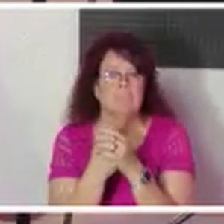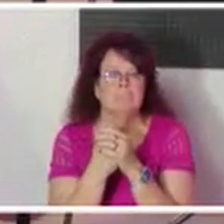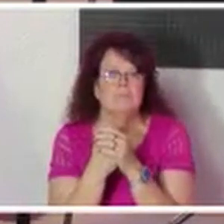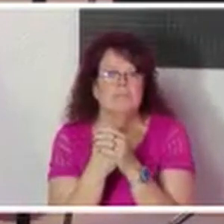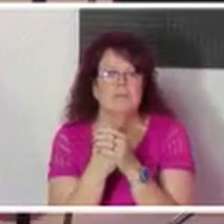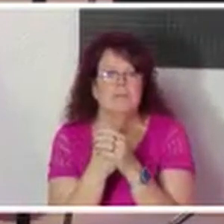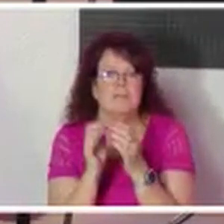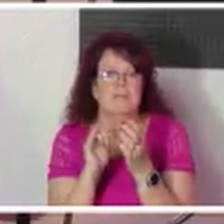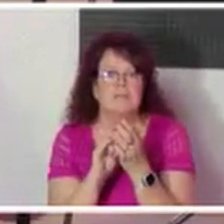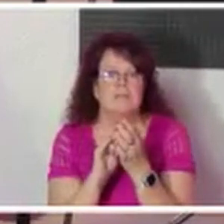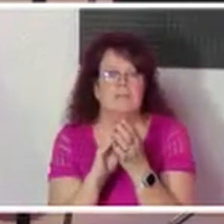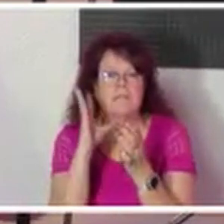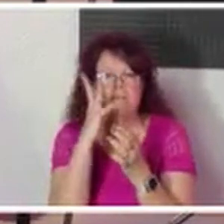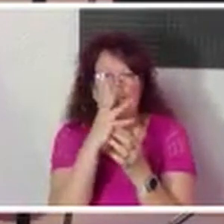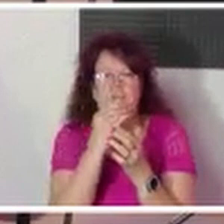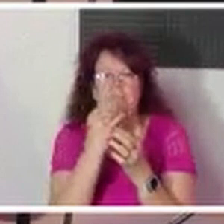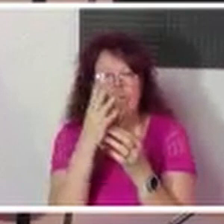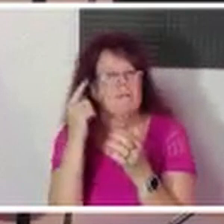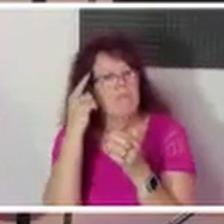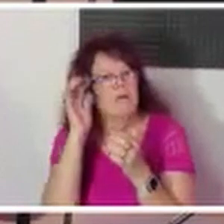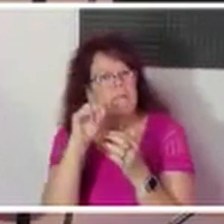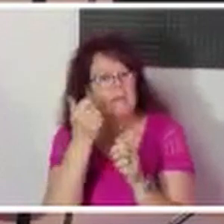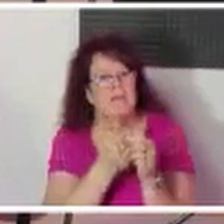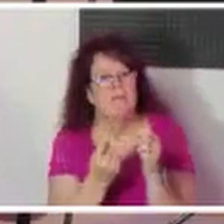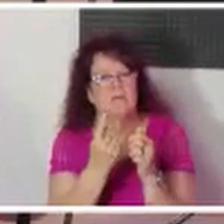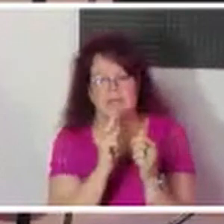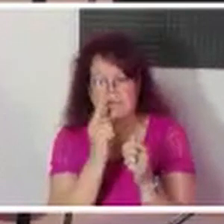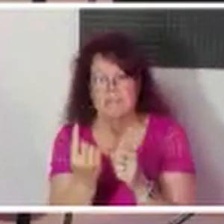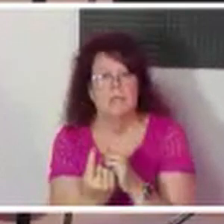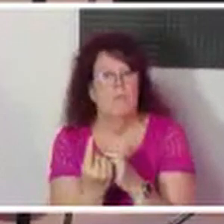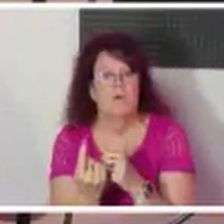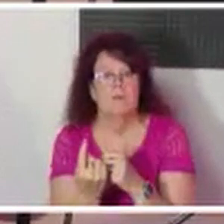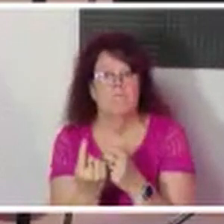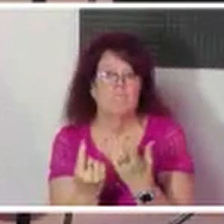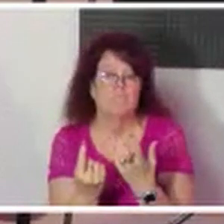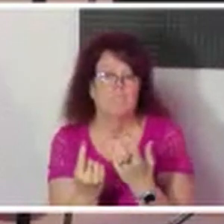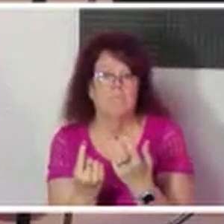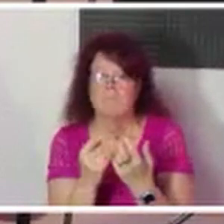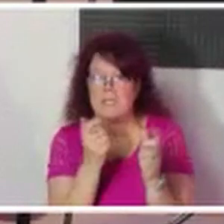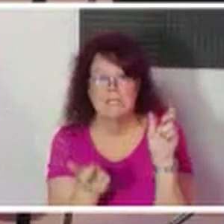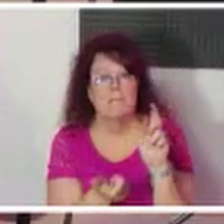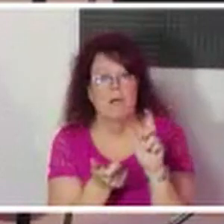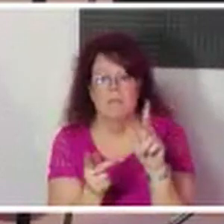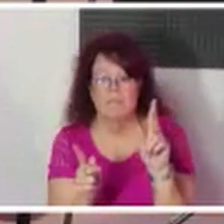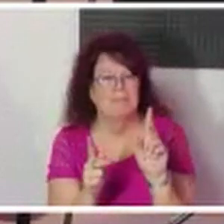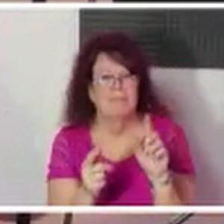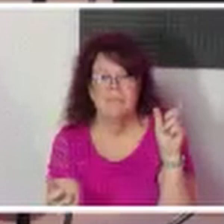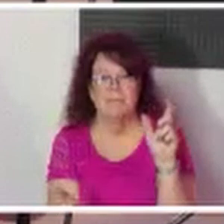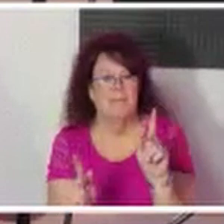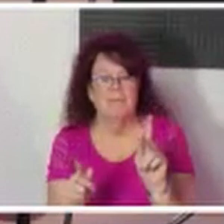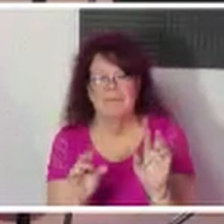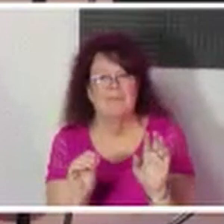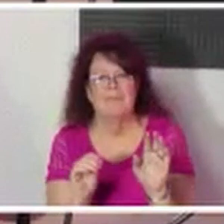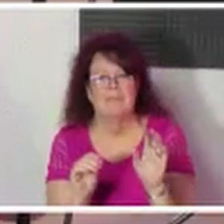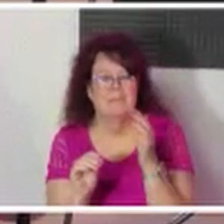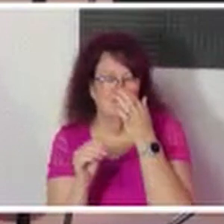this beautiful thought though that like everyone is someone essentially, and there aren't small people. And I